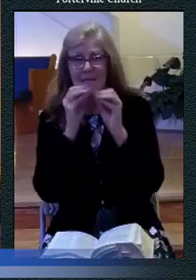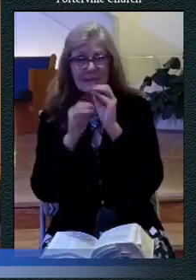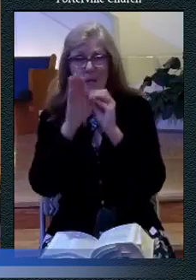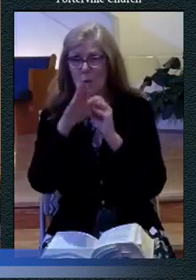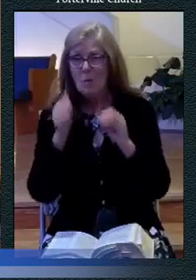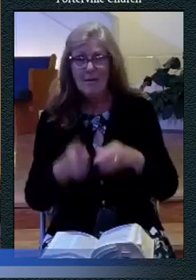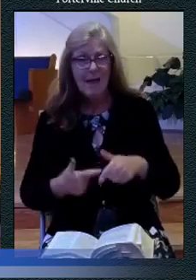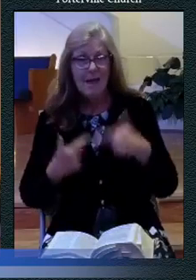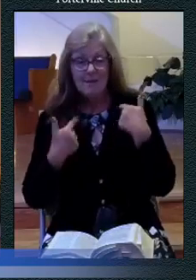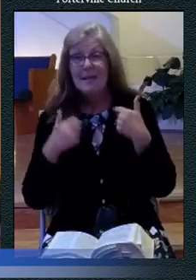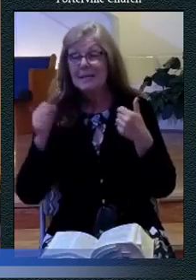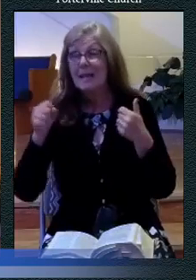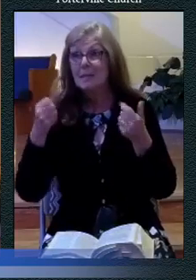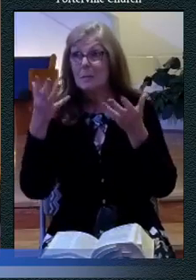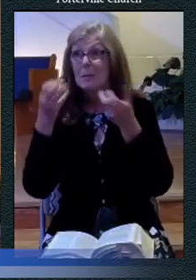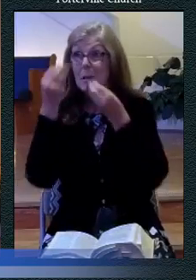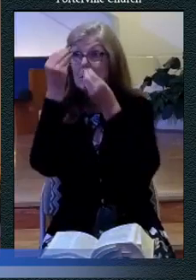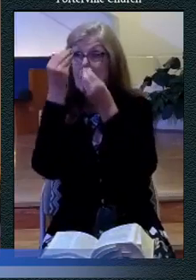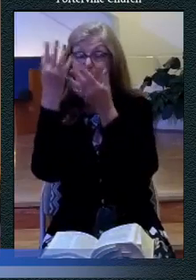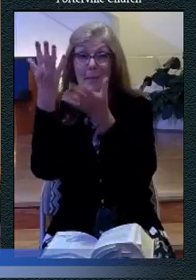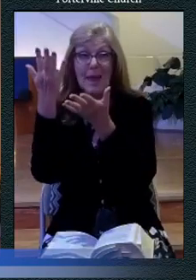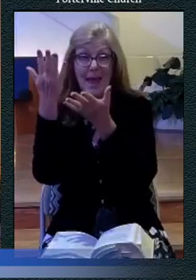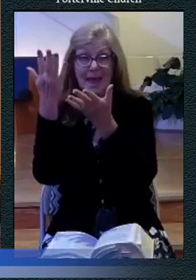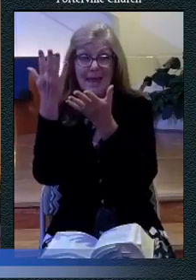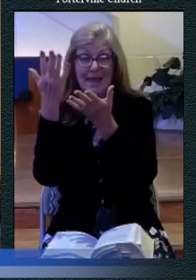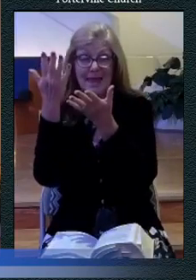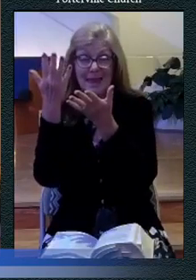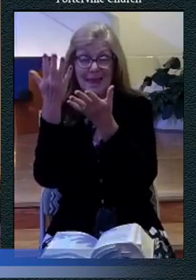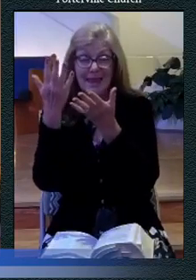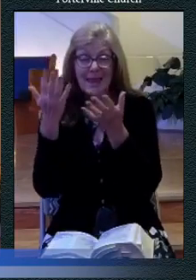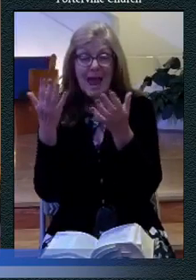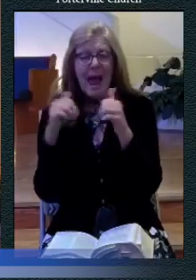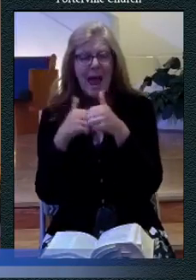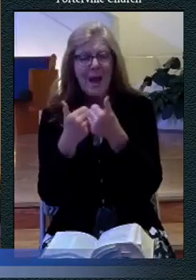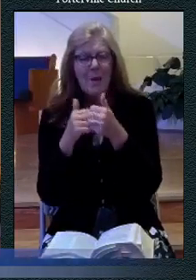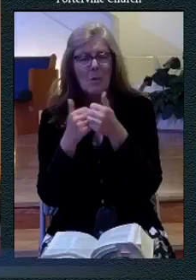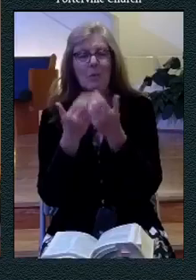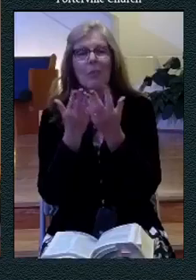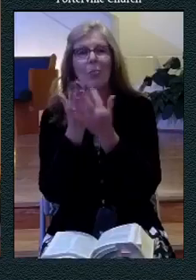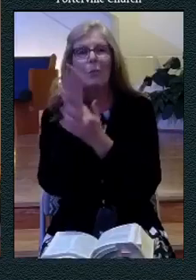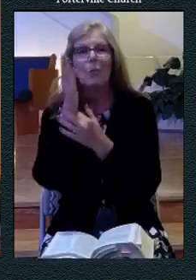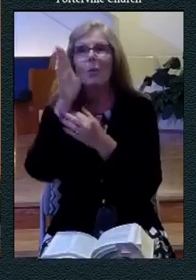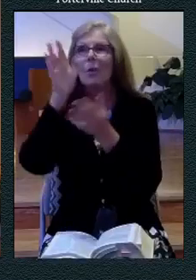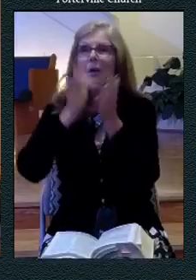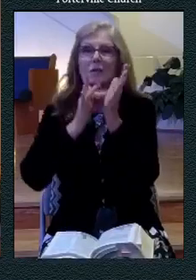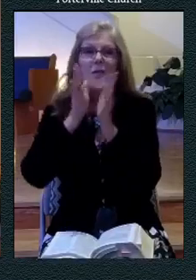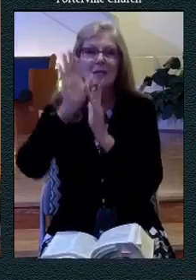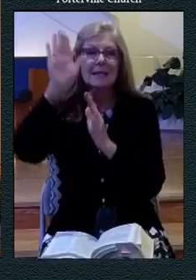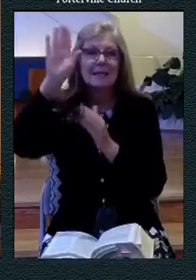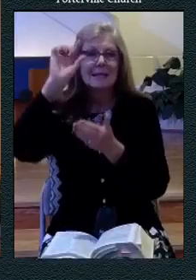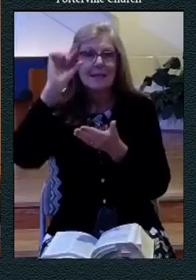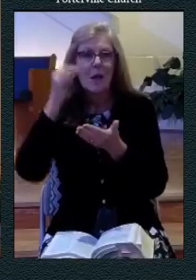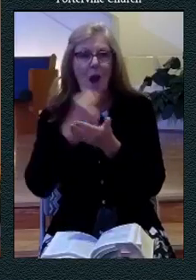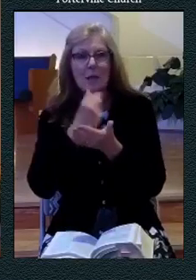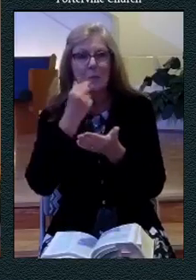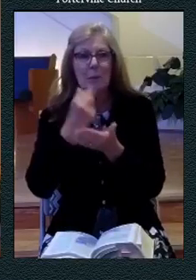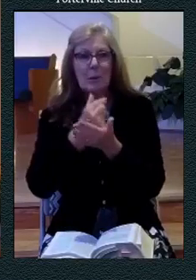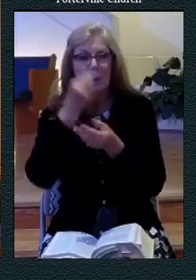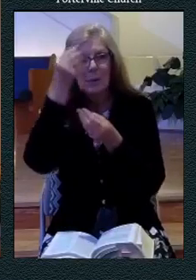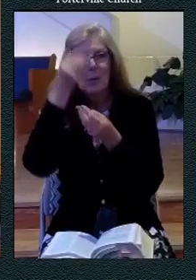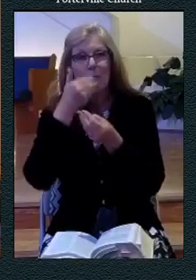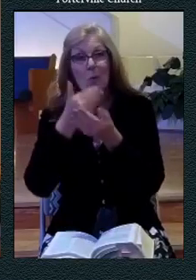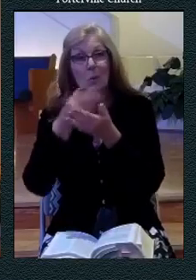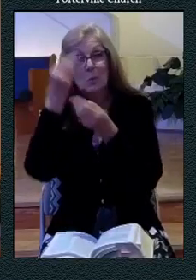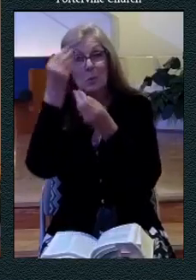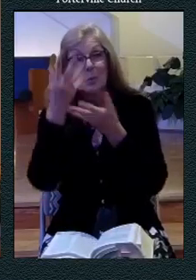to obey, but we obey out of gospel freedom. We obey out of gospel freedom, not out of the sense that we